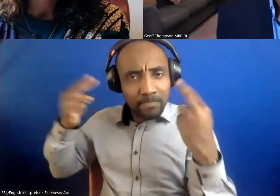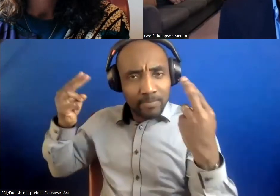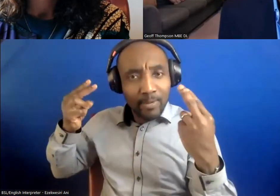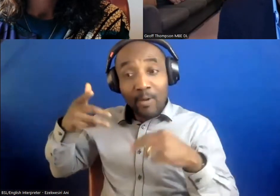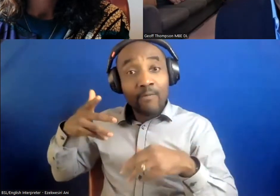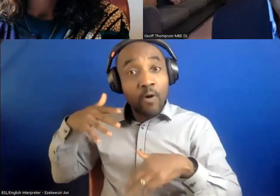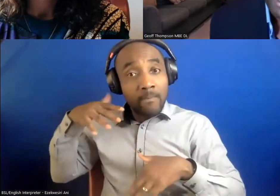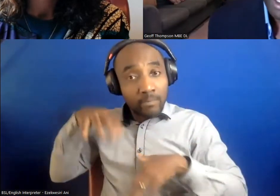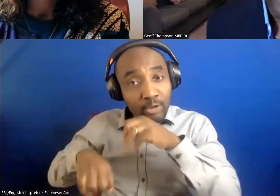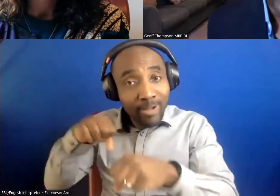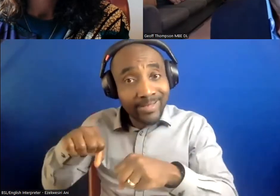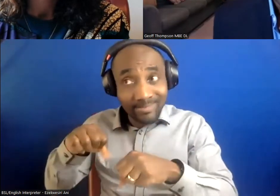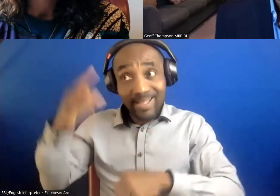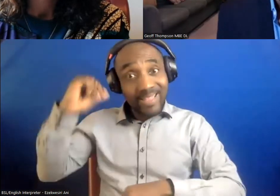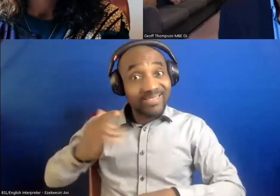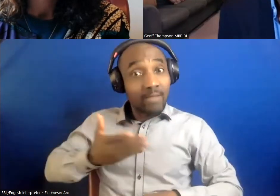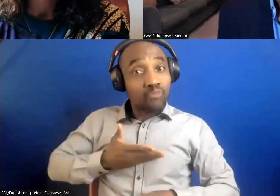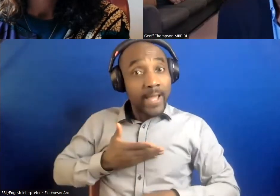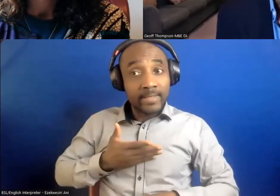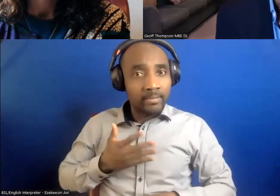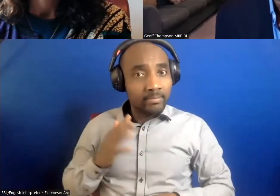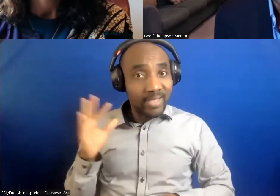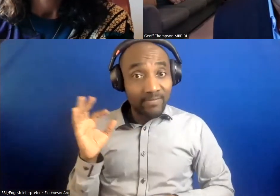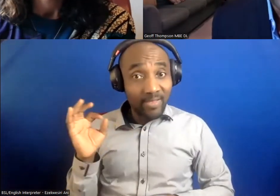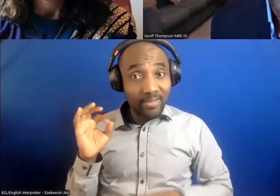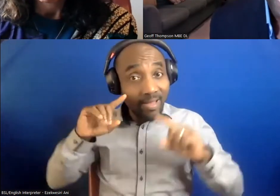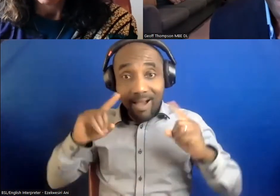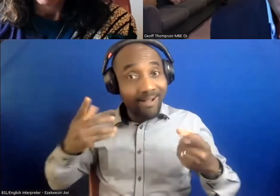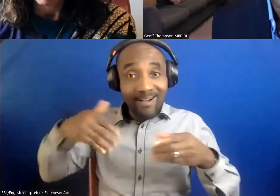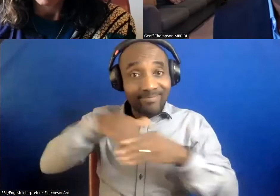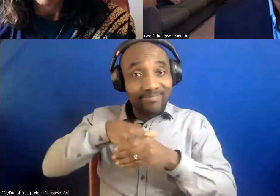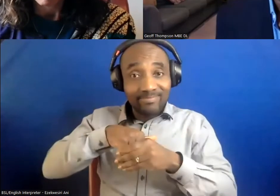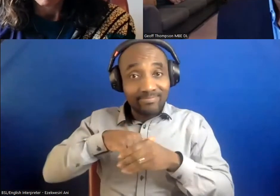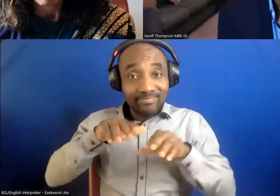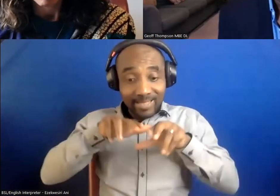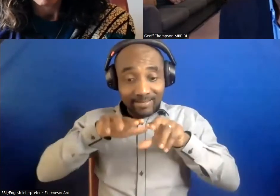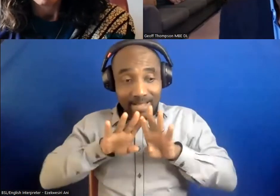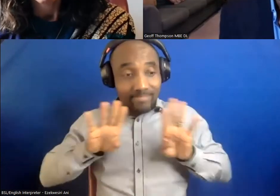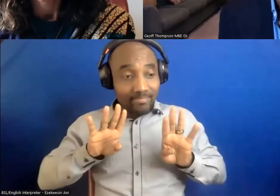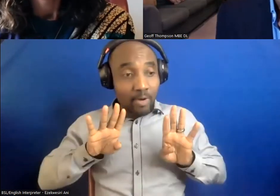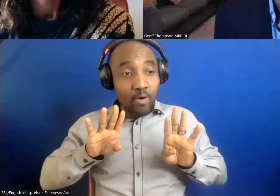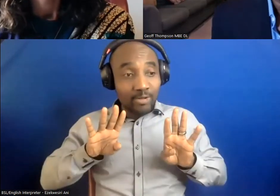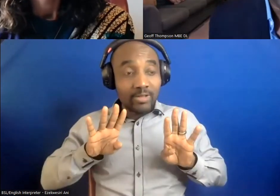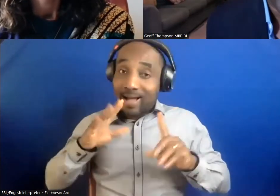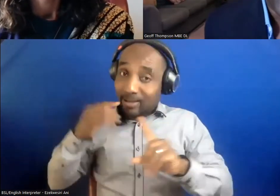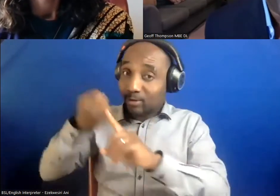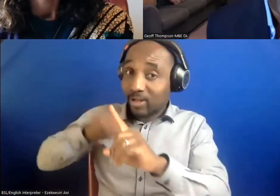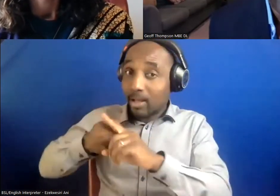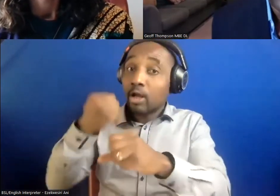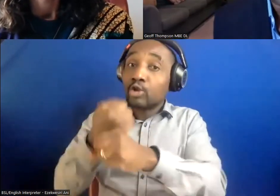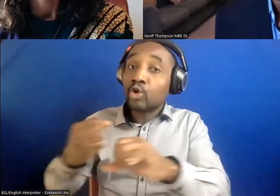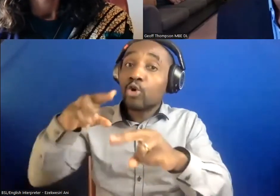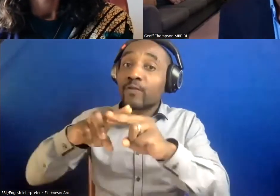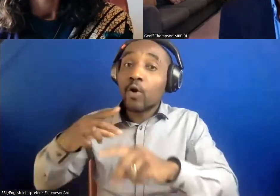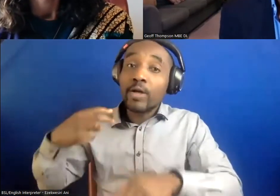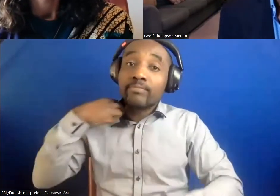not riots then, I wouldn't have been able to sit at that table. Equally, if George Floyd had not taken place, would